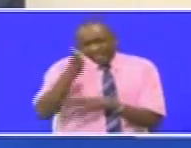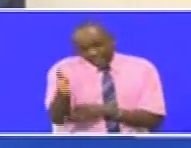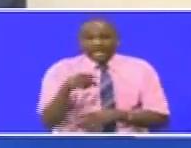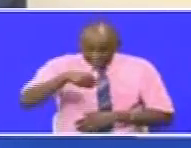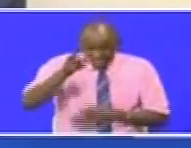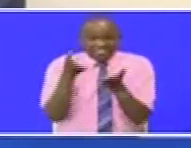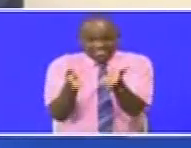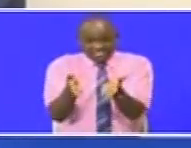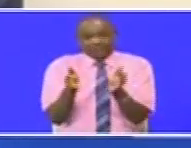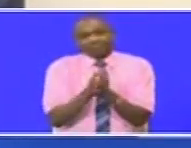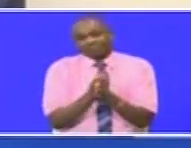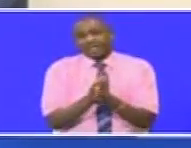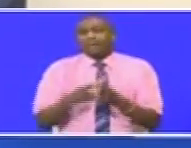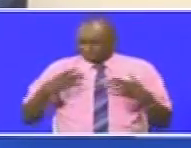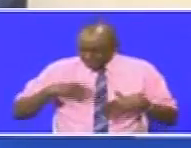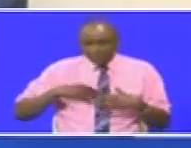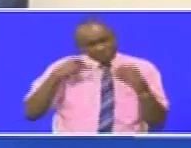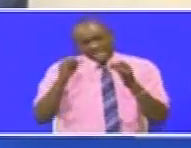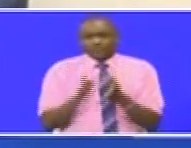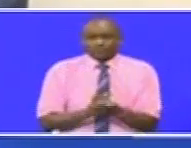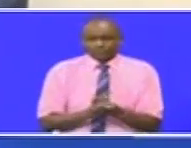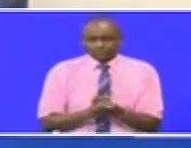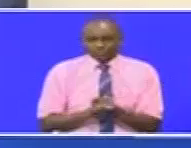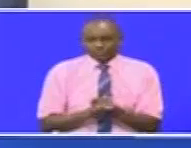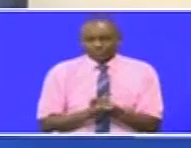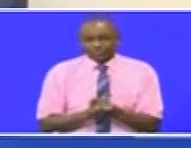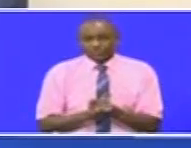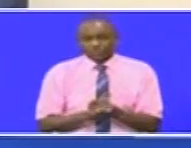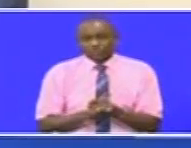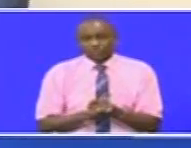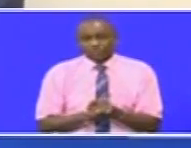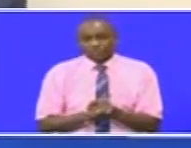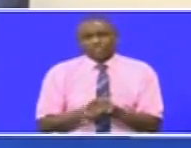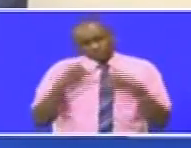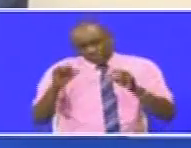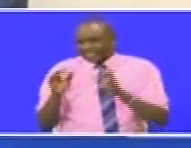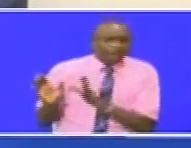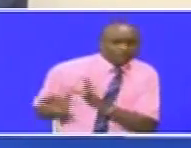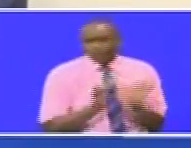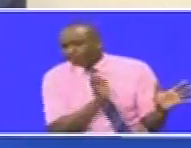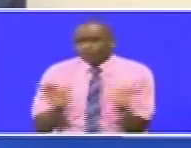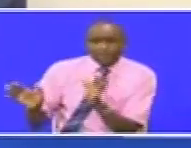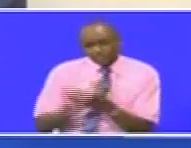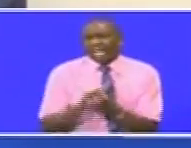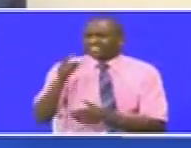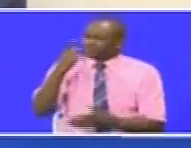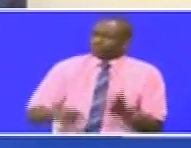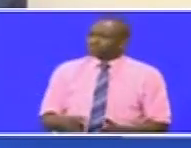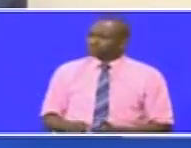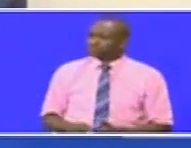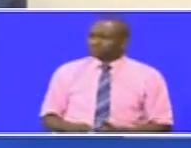was the man. And you know, people tried, you know, to push around. And she said,